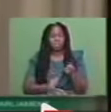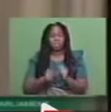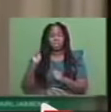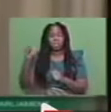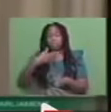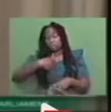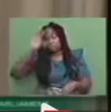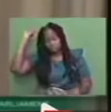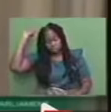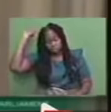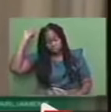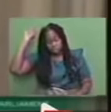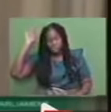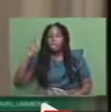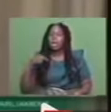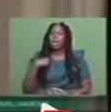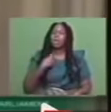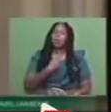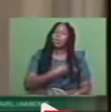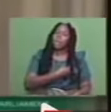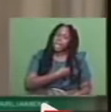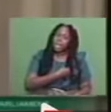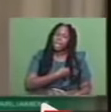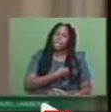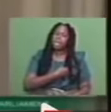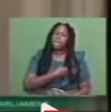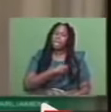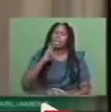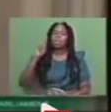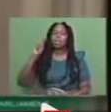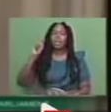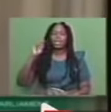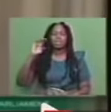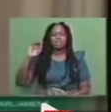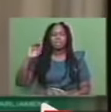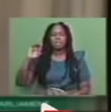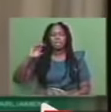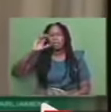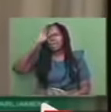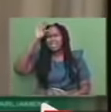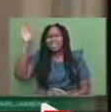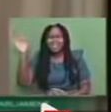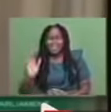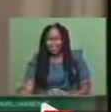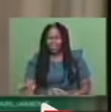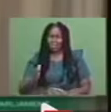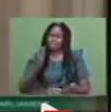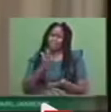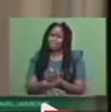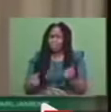on them. We will not and never stop believing in the people of Trinidad and Tobago.